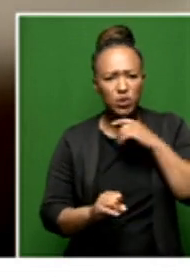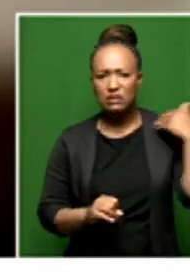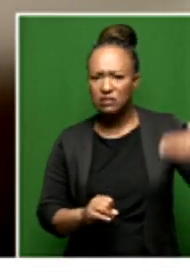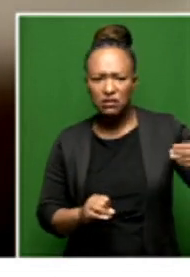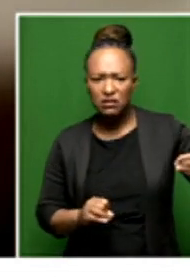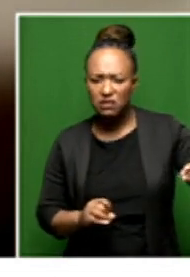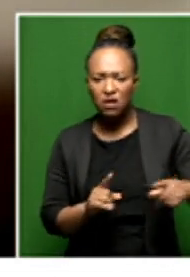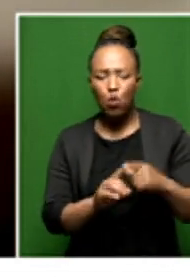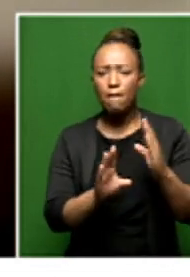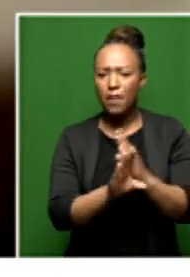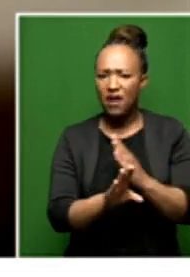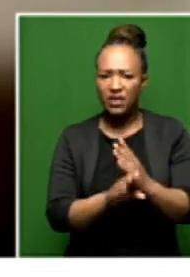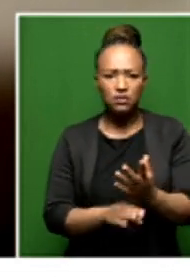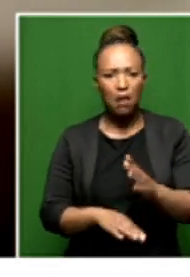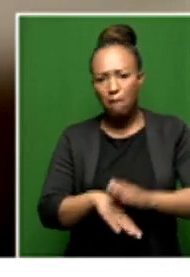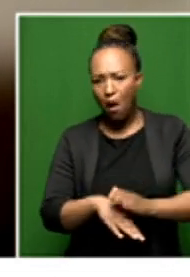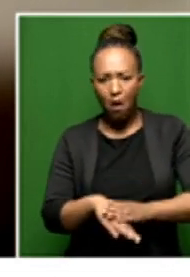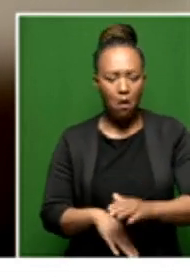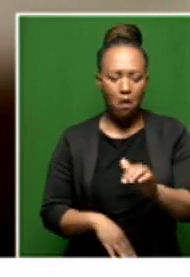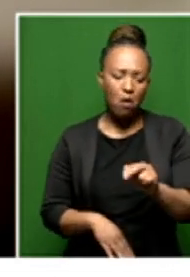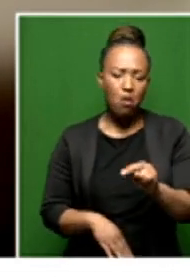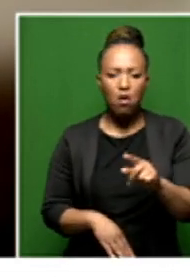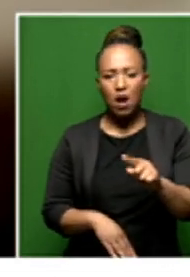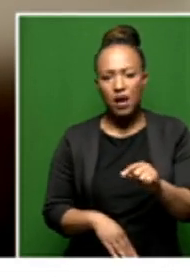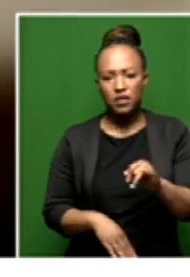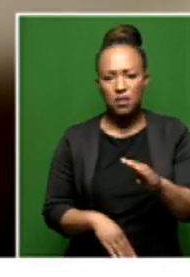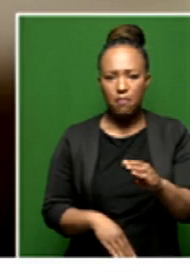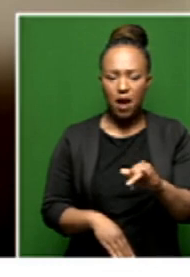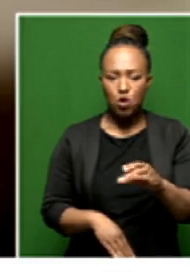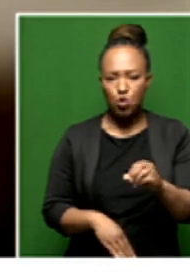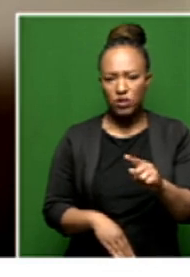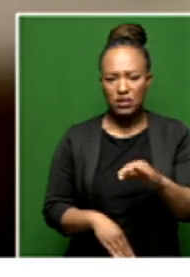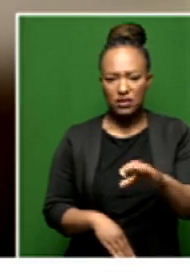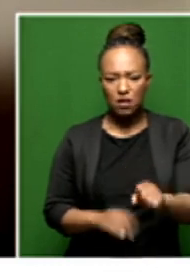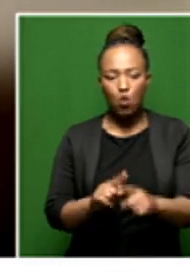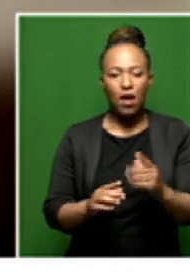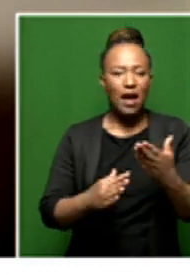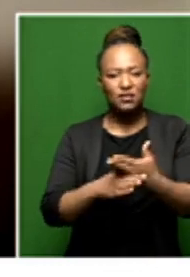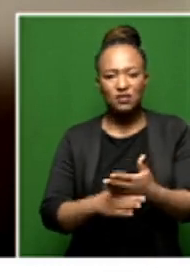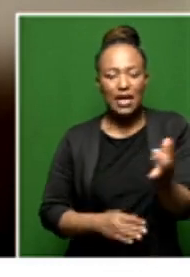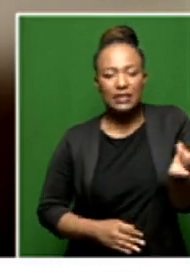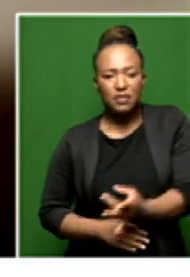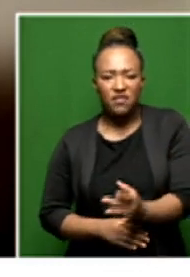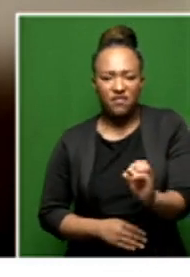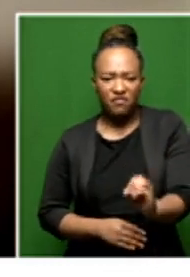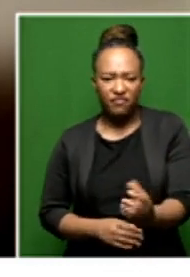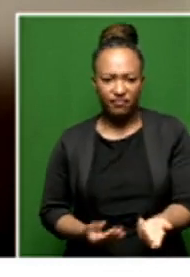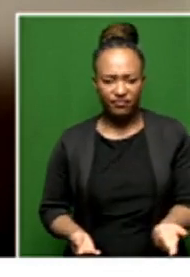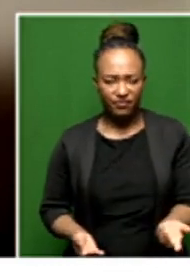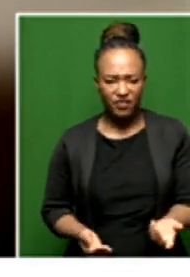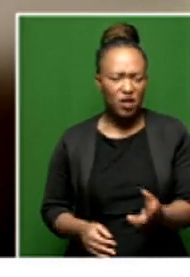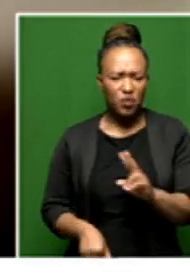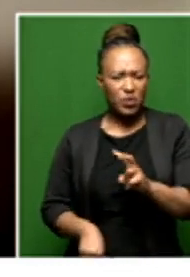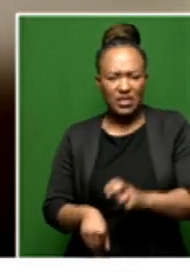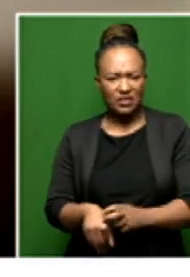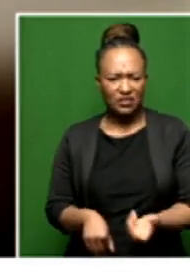antibiotics in the private sector. Of course, you can guess, right, that they have more access to expensive antibiotics. That's not